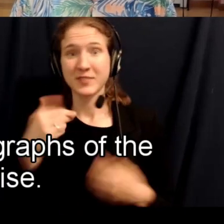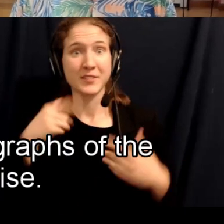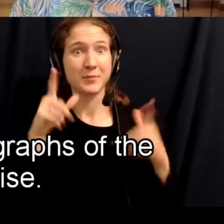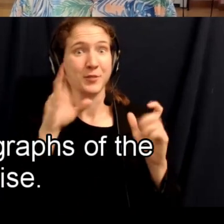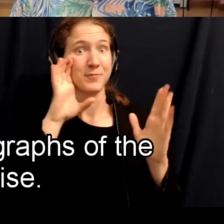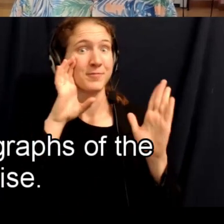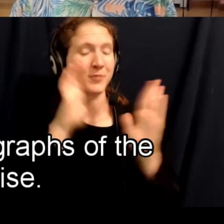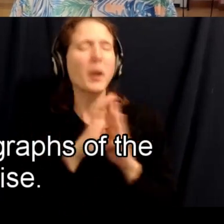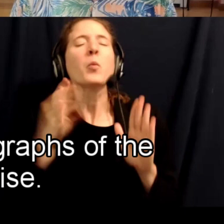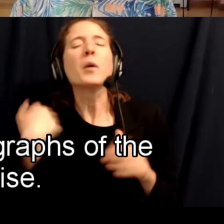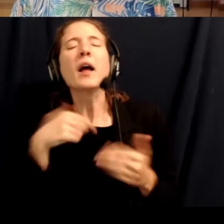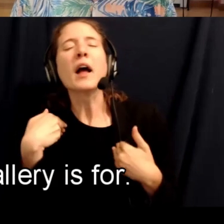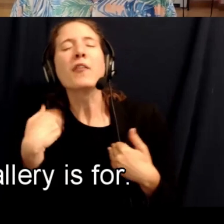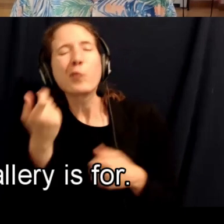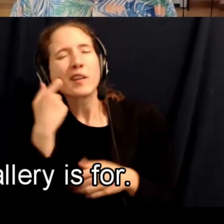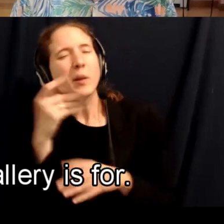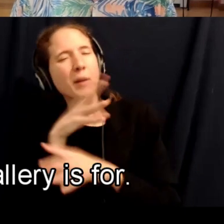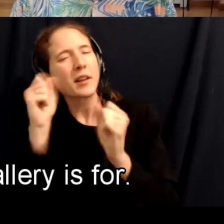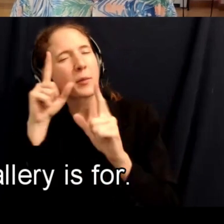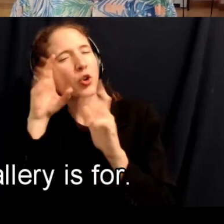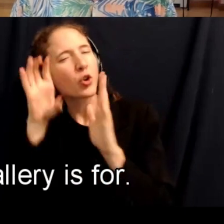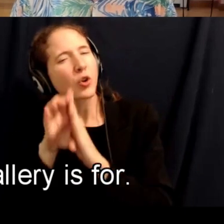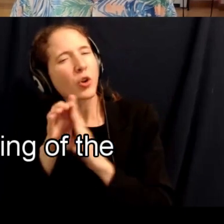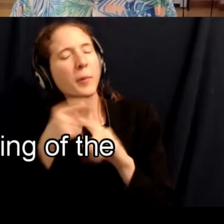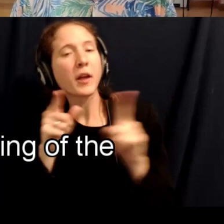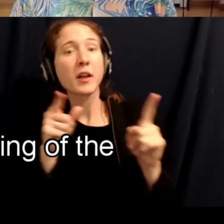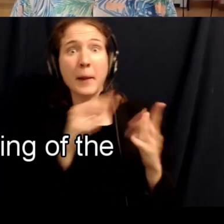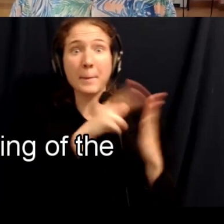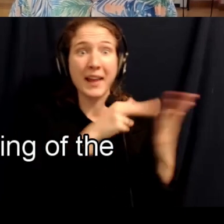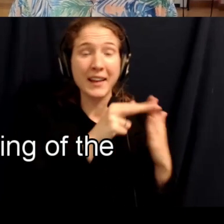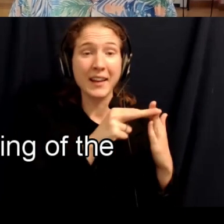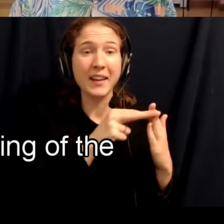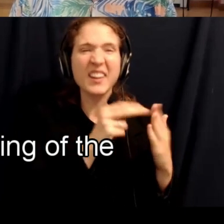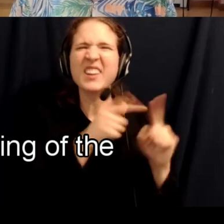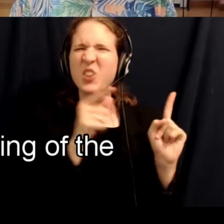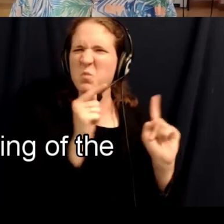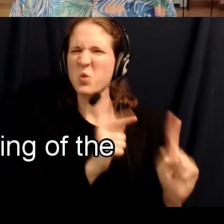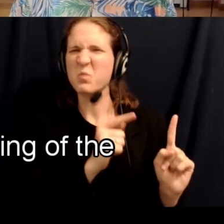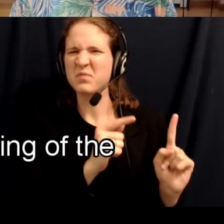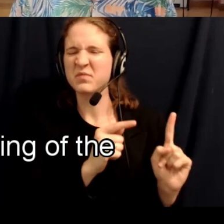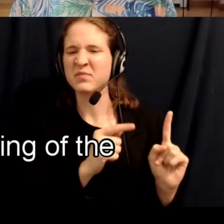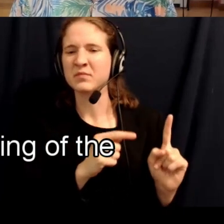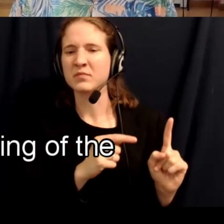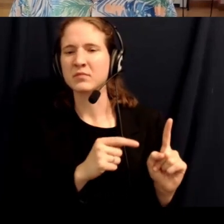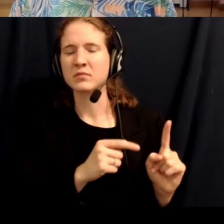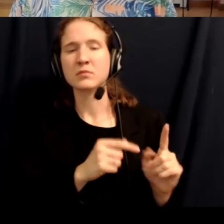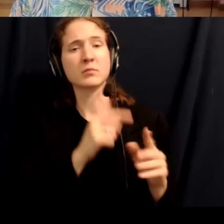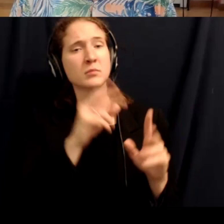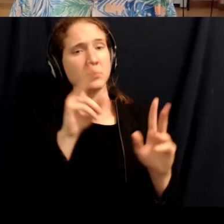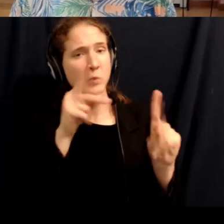I mean, we do have photographs of the presidents otherwise, but that's not what the gallery is for. The gallery is for the being of the